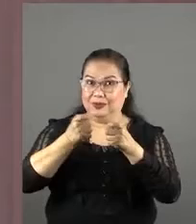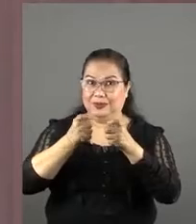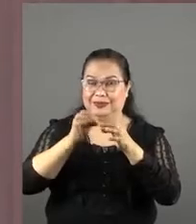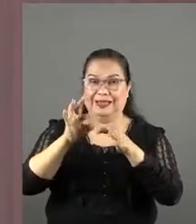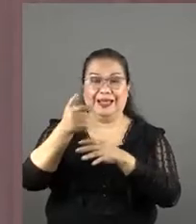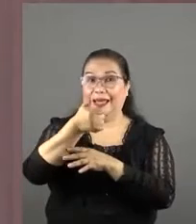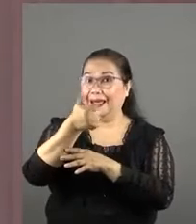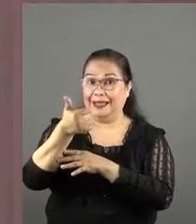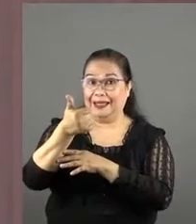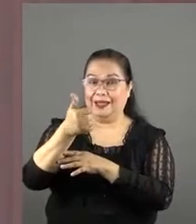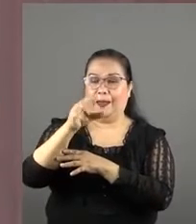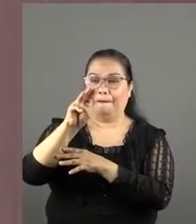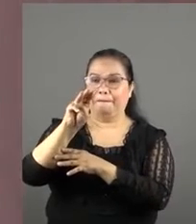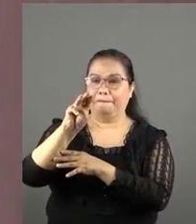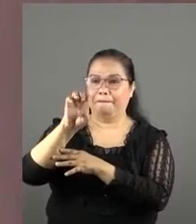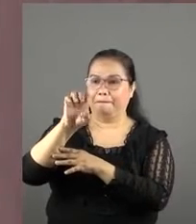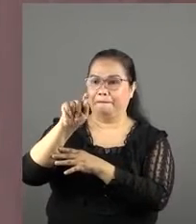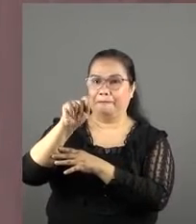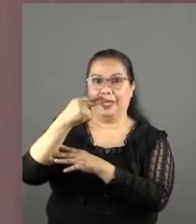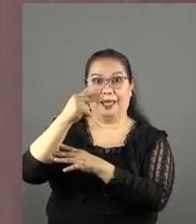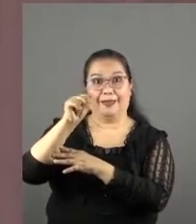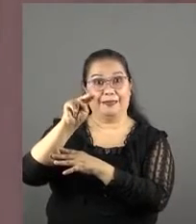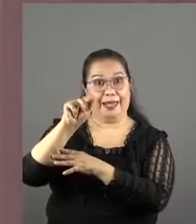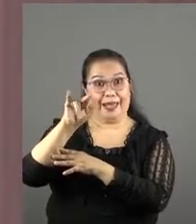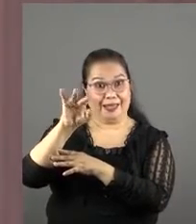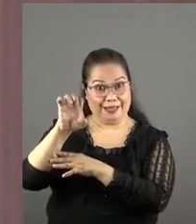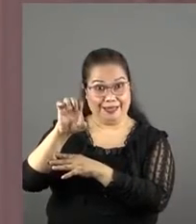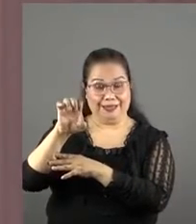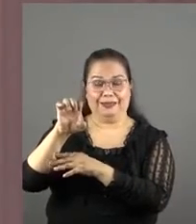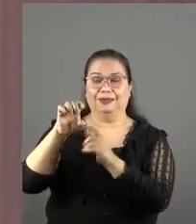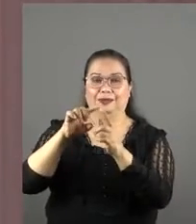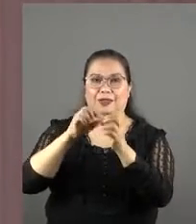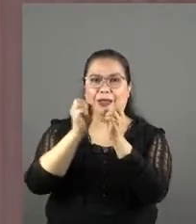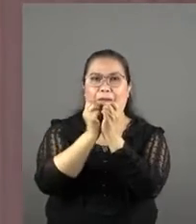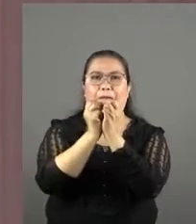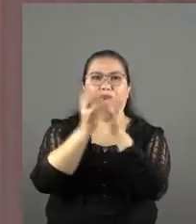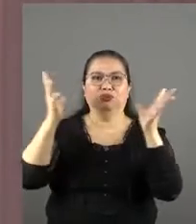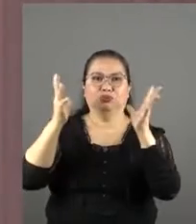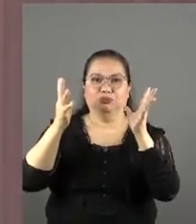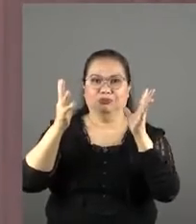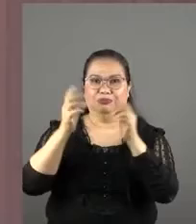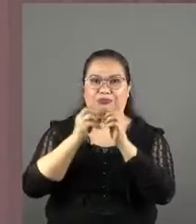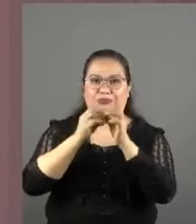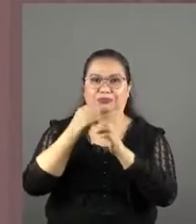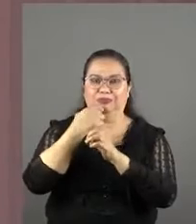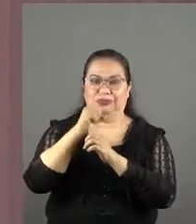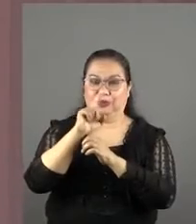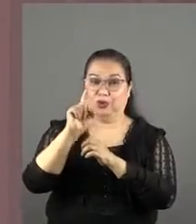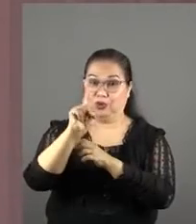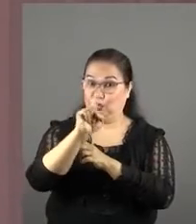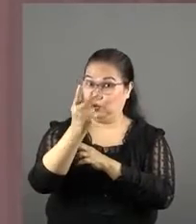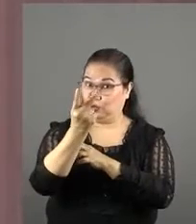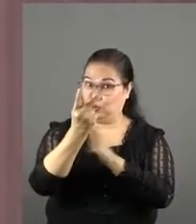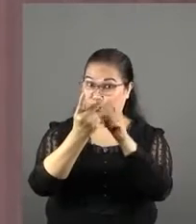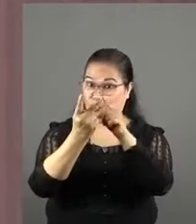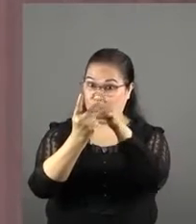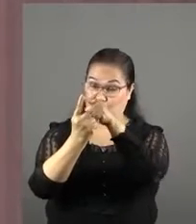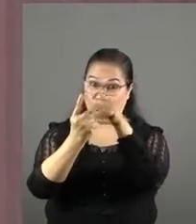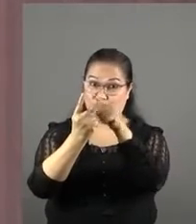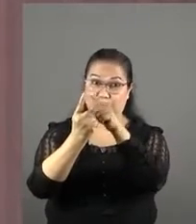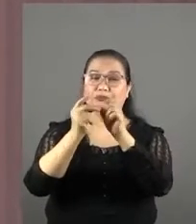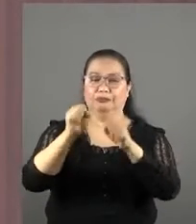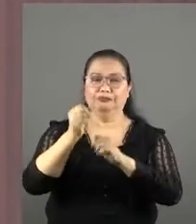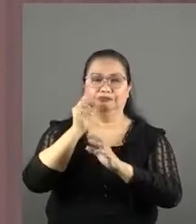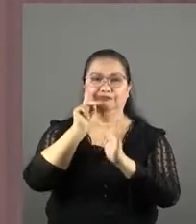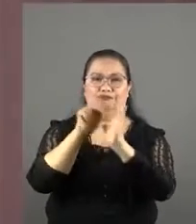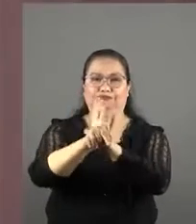gas was methane. Methane is explosive. So either of these two can kill miners. So when they